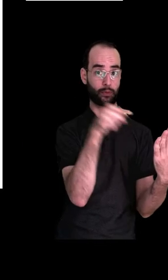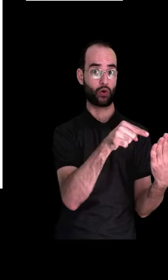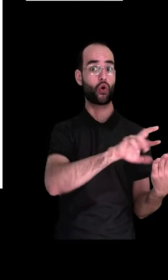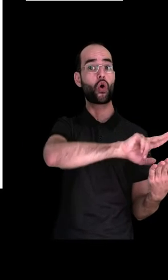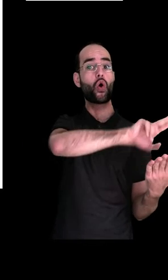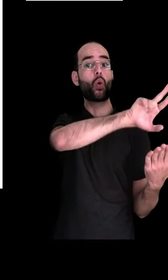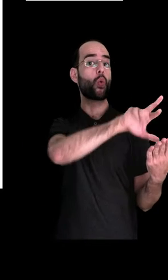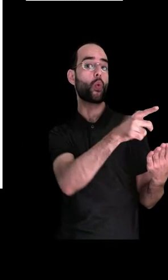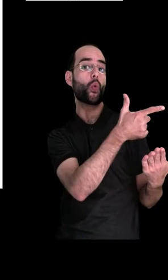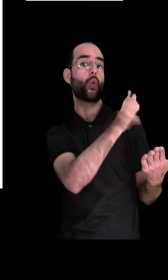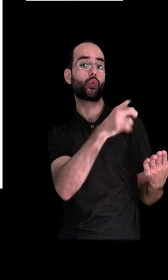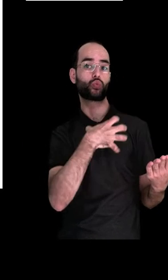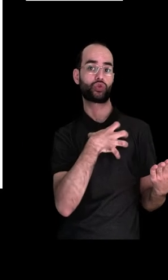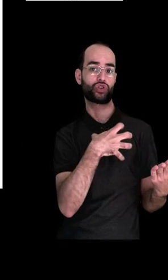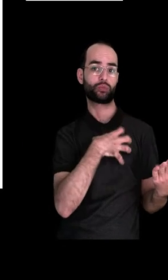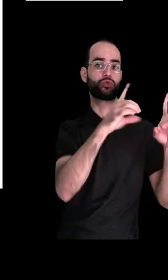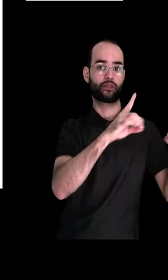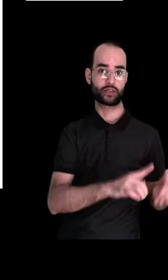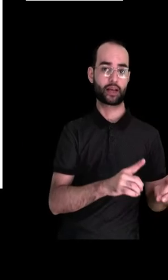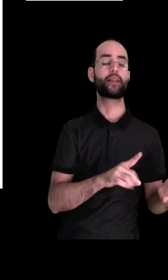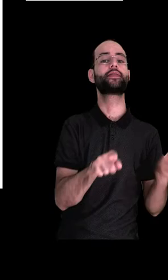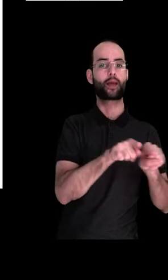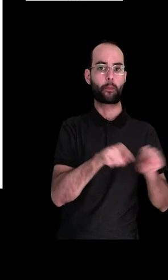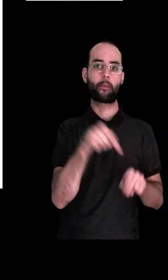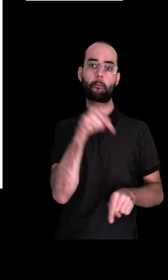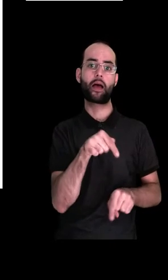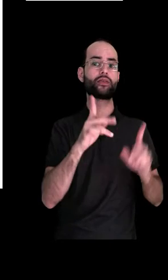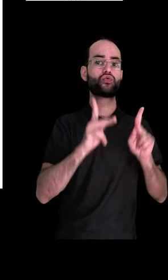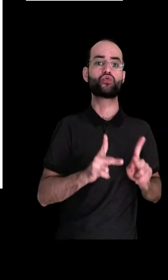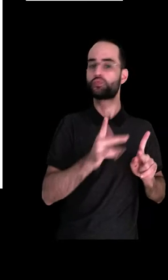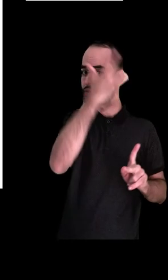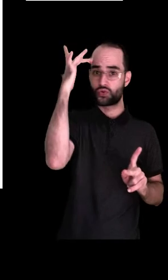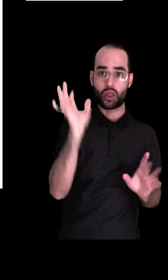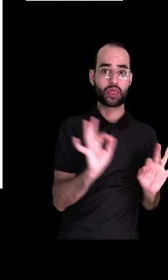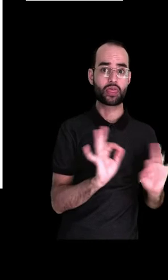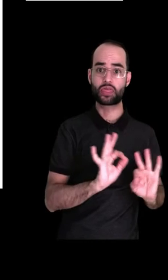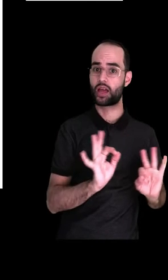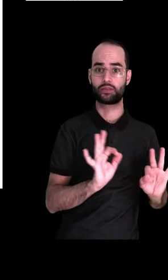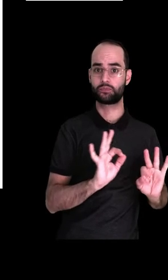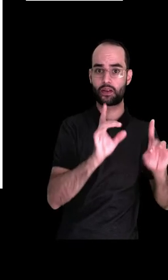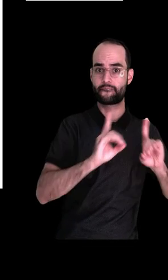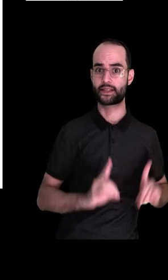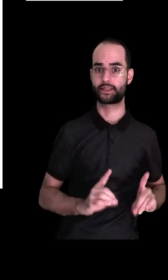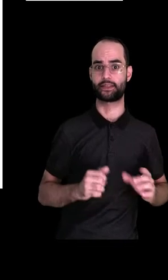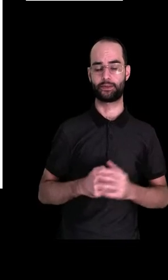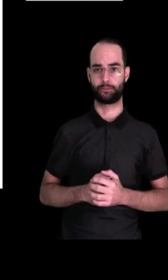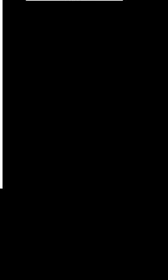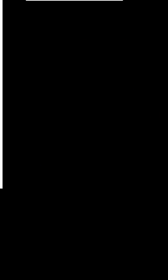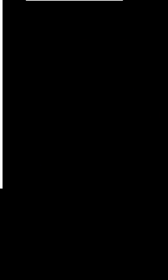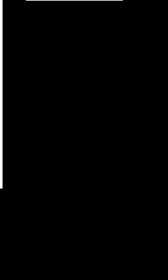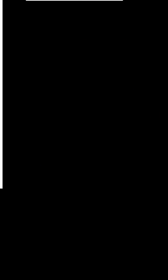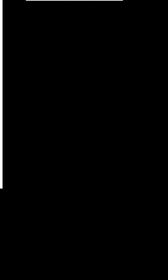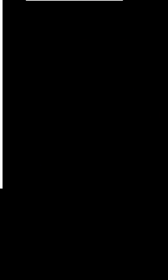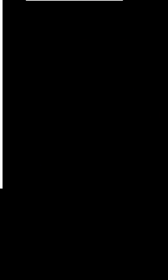and without disabilities. Below, a graph is shown. Vertically is written prevalence